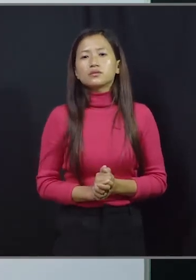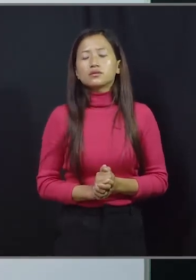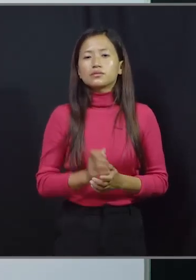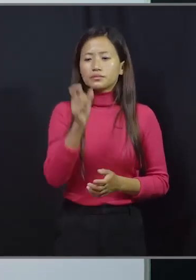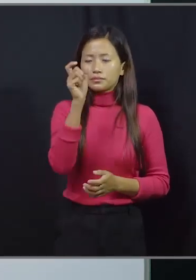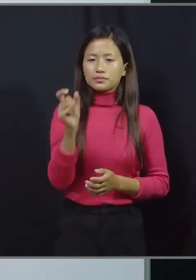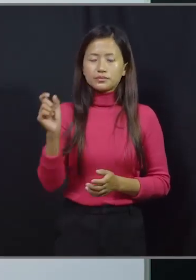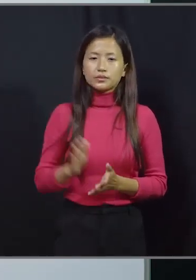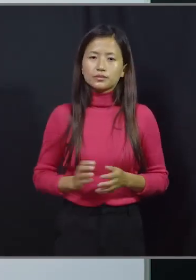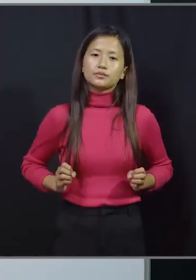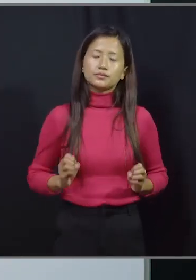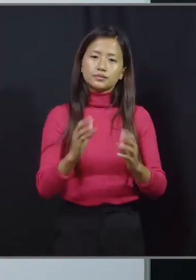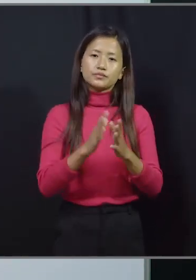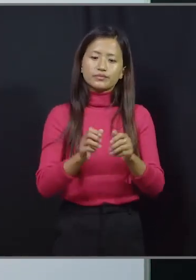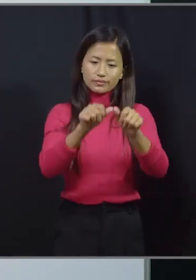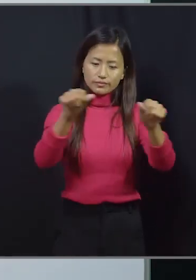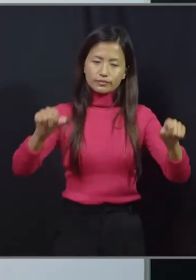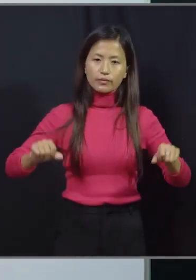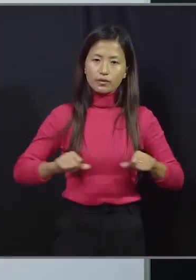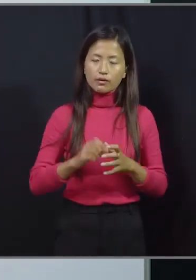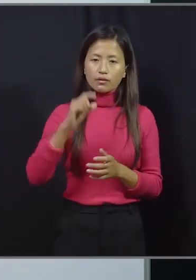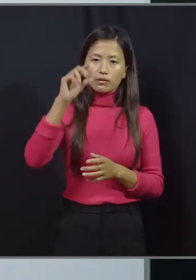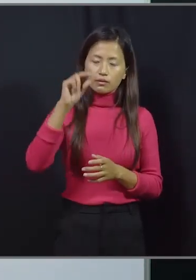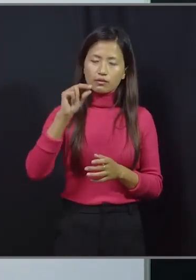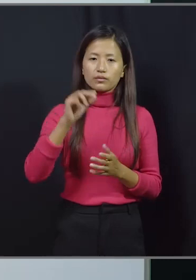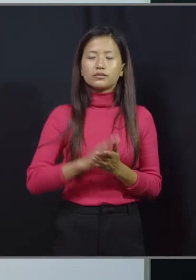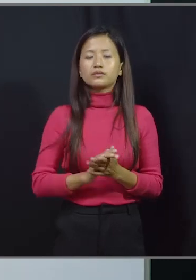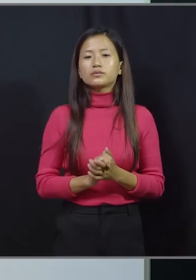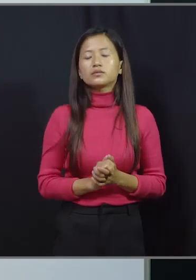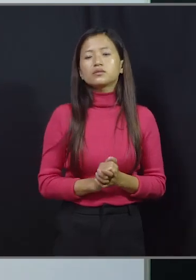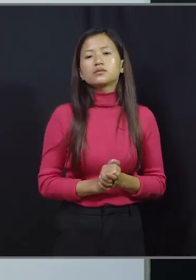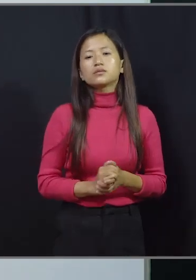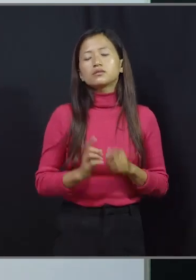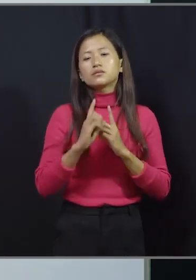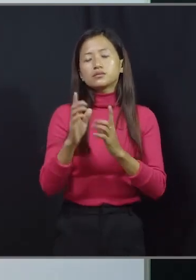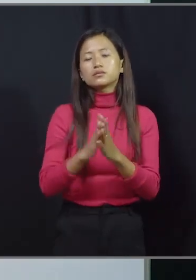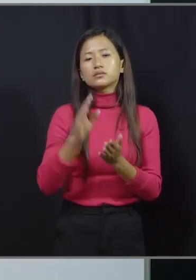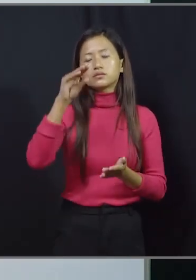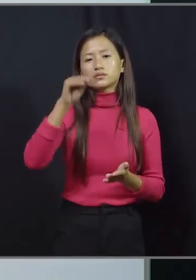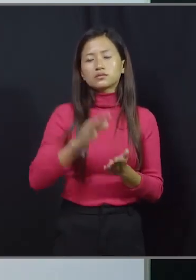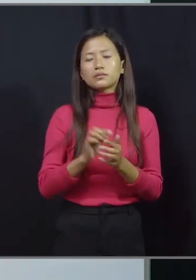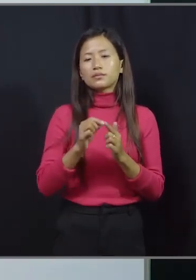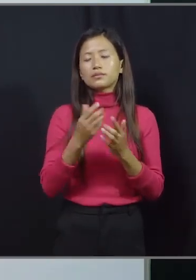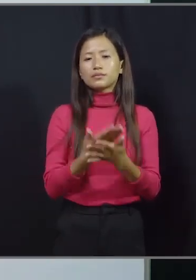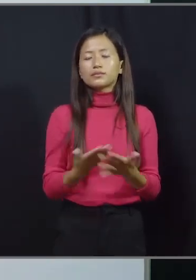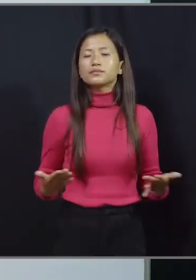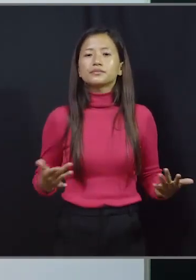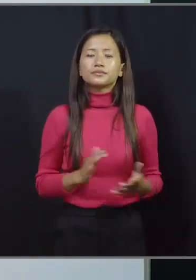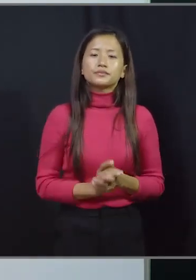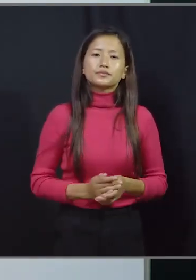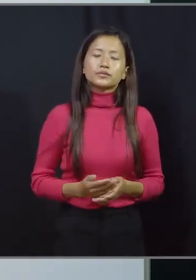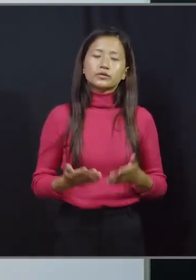started possessing very less areas for cultivation, and that led to less productivity,